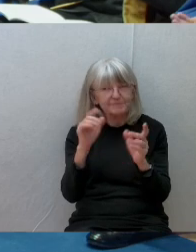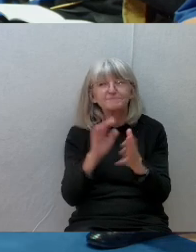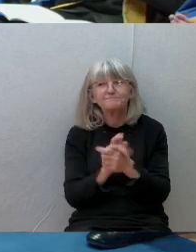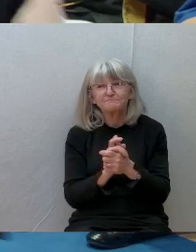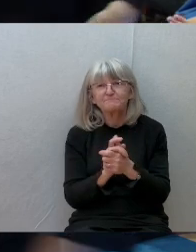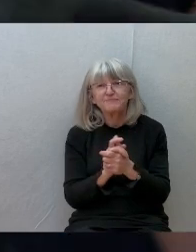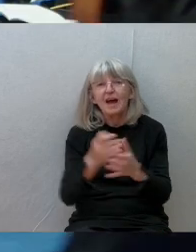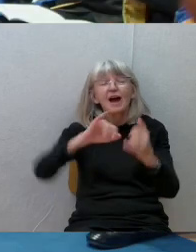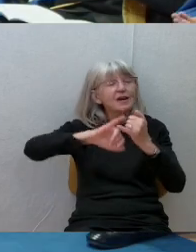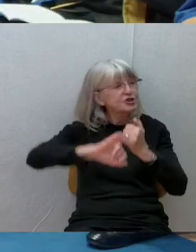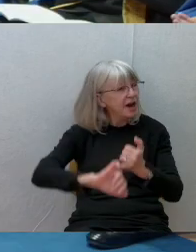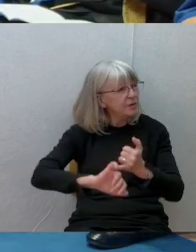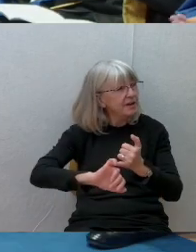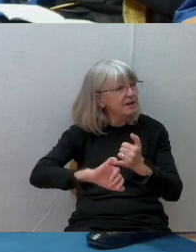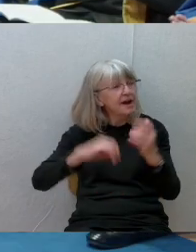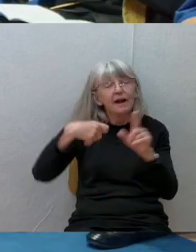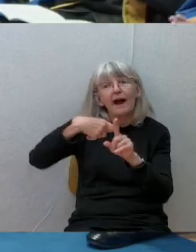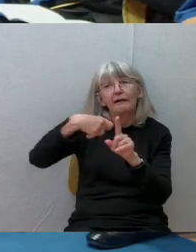Sharon Kyle.